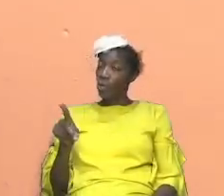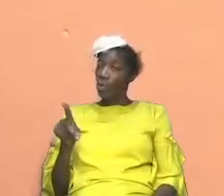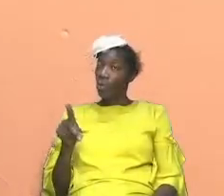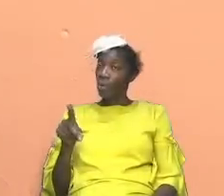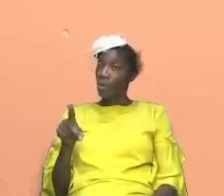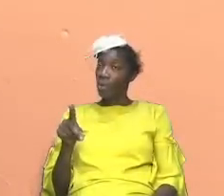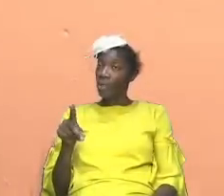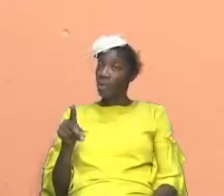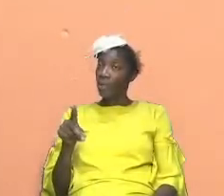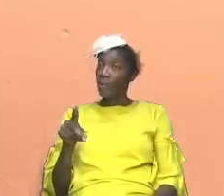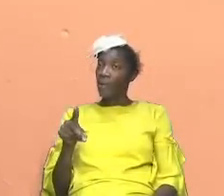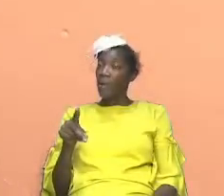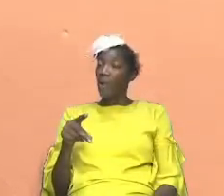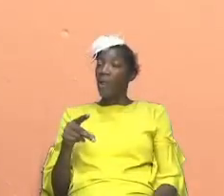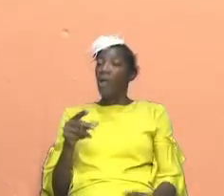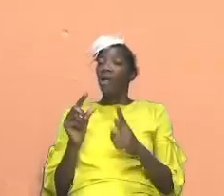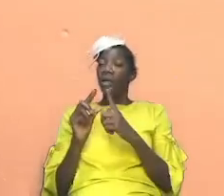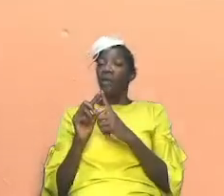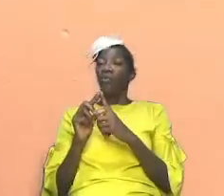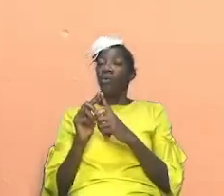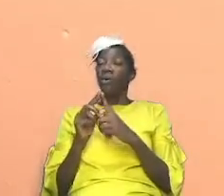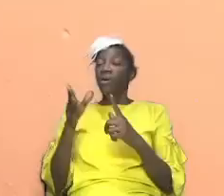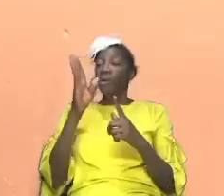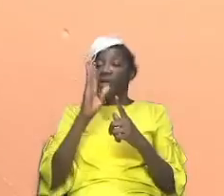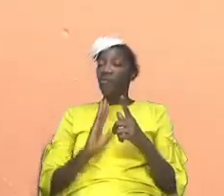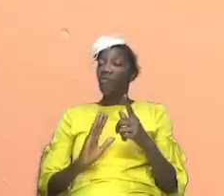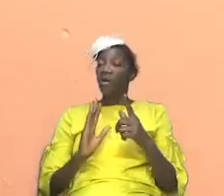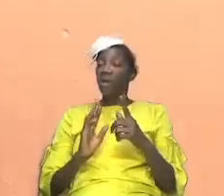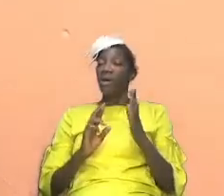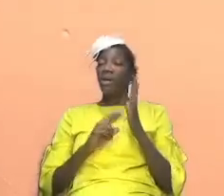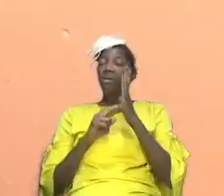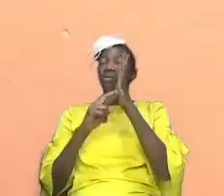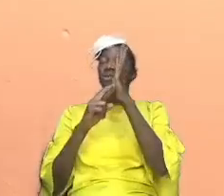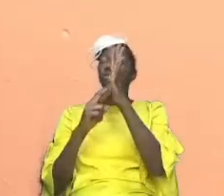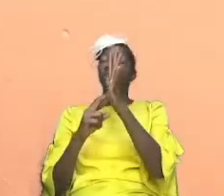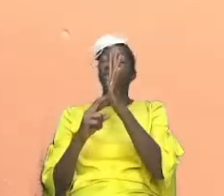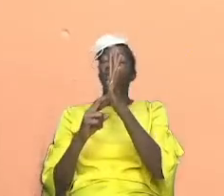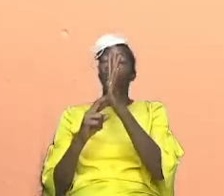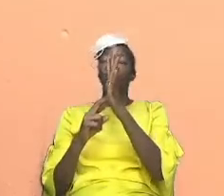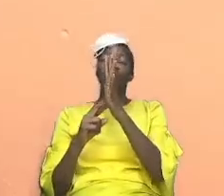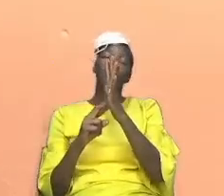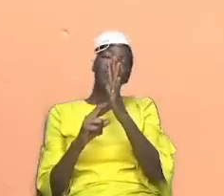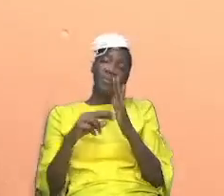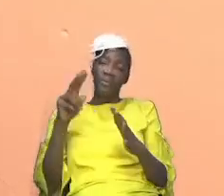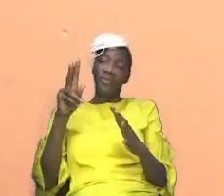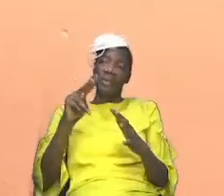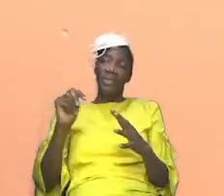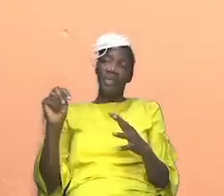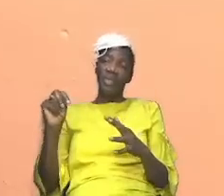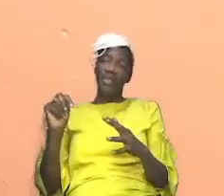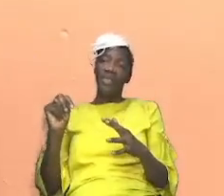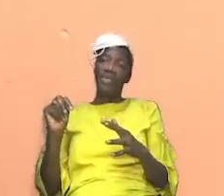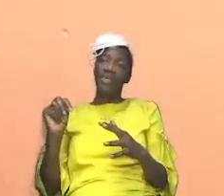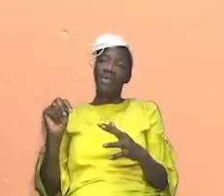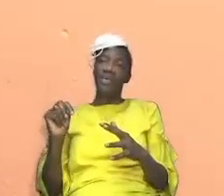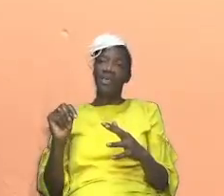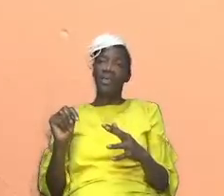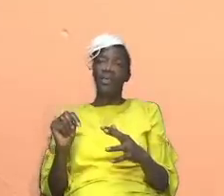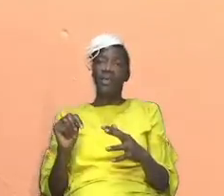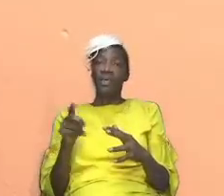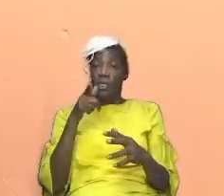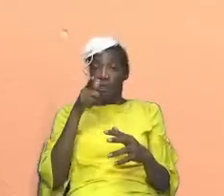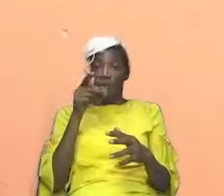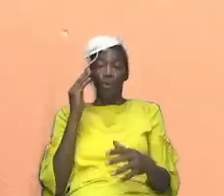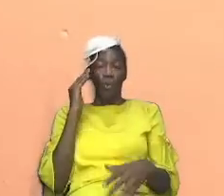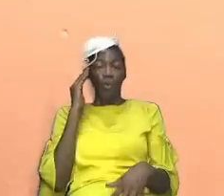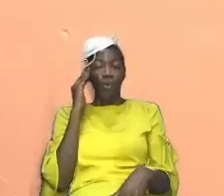are what the word of Almighty God reflects. And we need to be careful that we know the thing